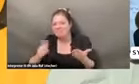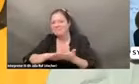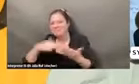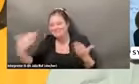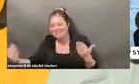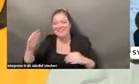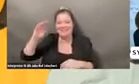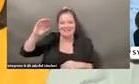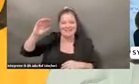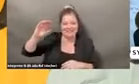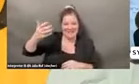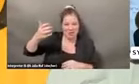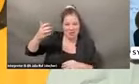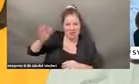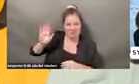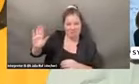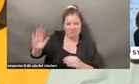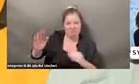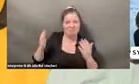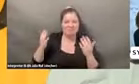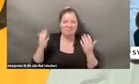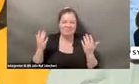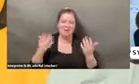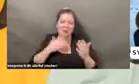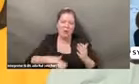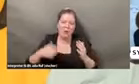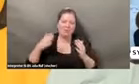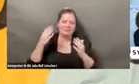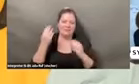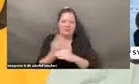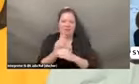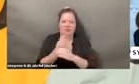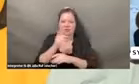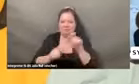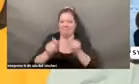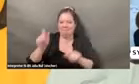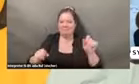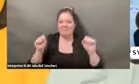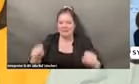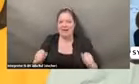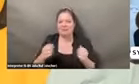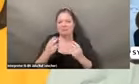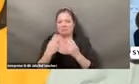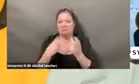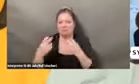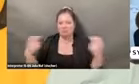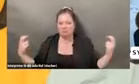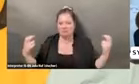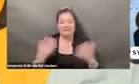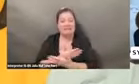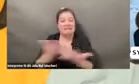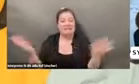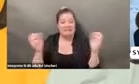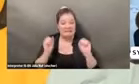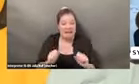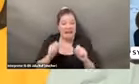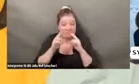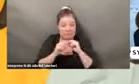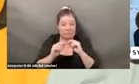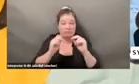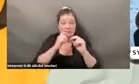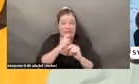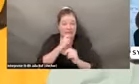sure that as many users as possible can participate, because not everyone speaks English. So I think it's a good idea to do kind of an